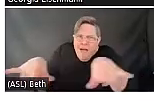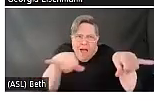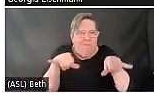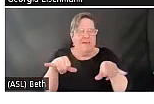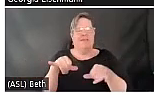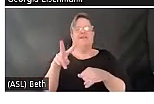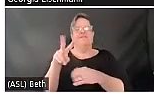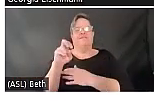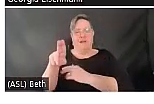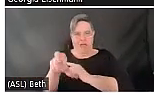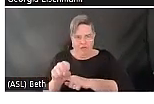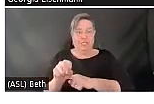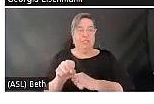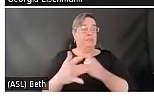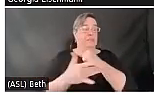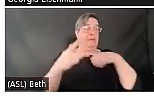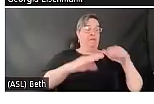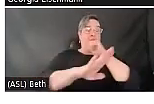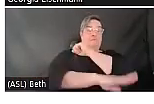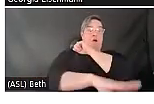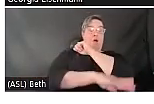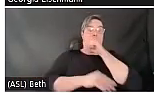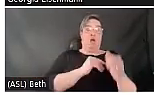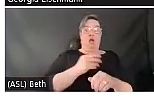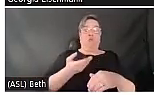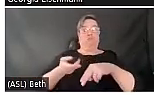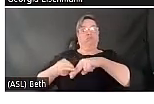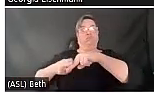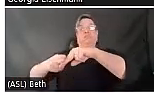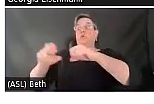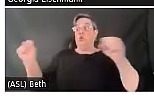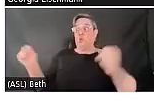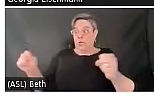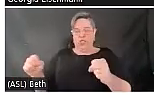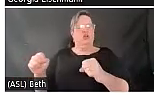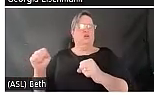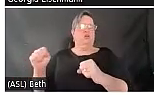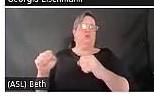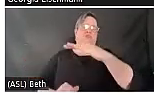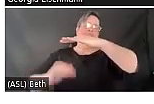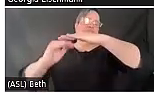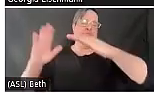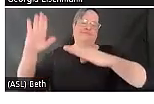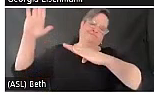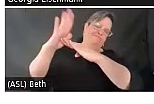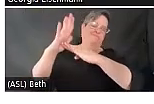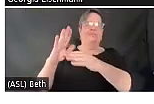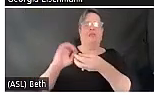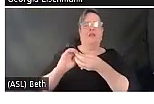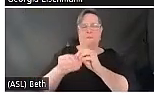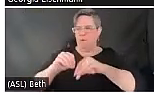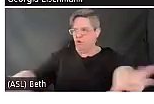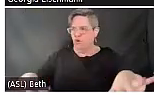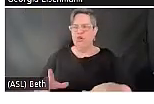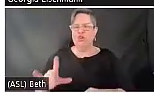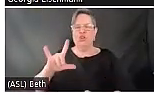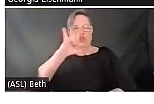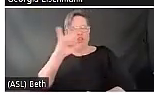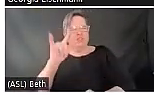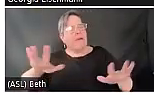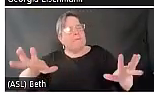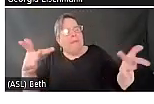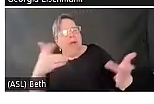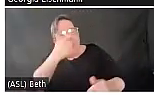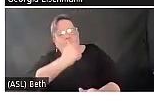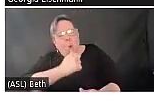and peaks in the winter. It usually causes mild cold-like symptoms. Most folks can recover